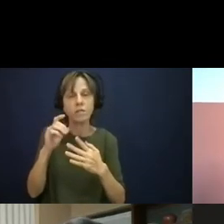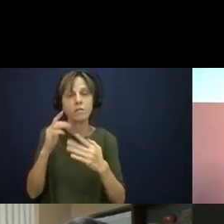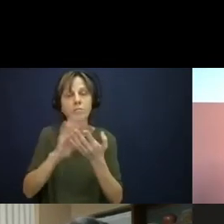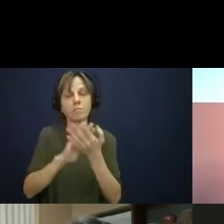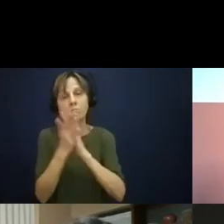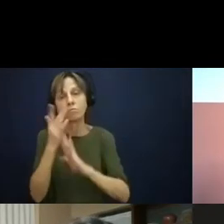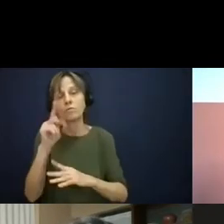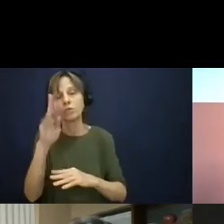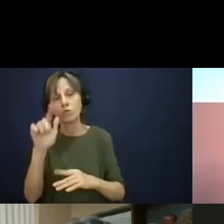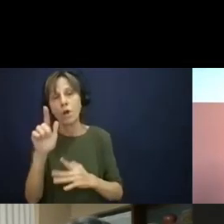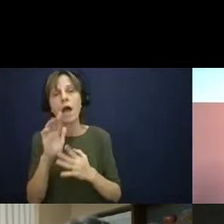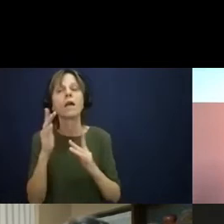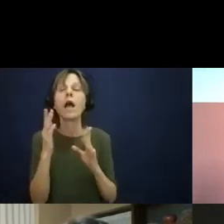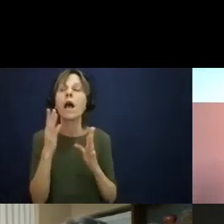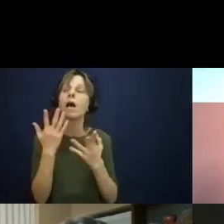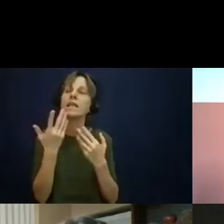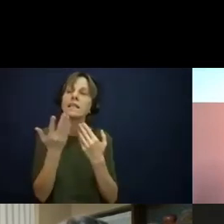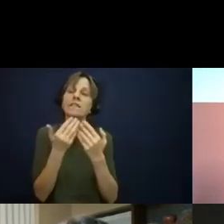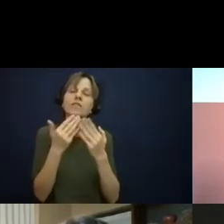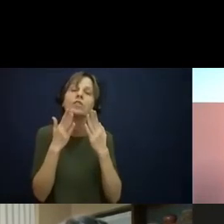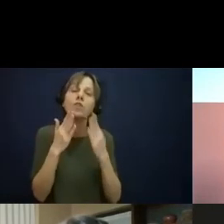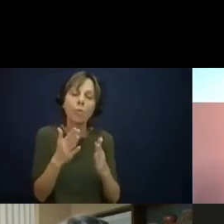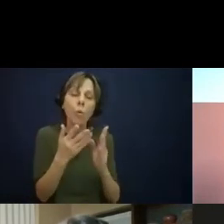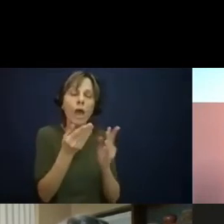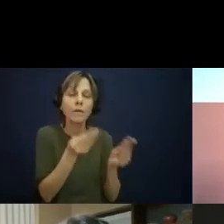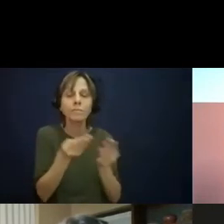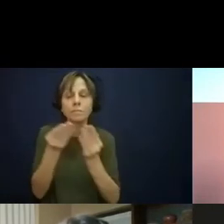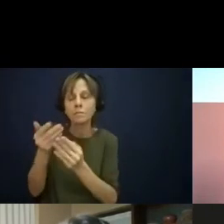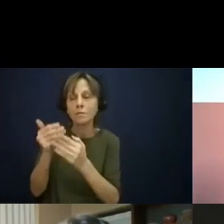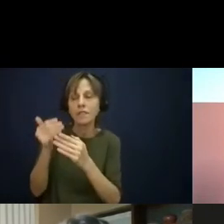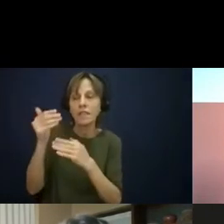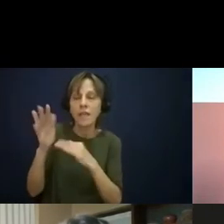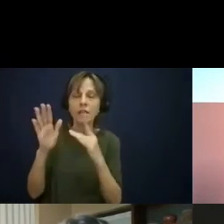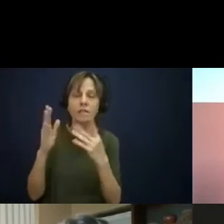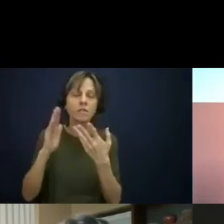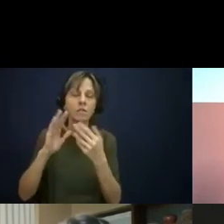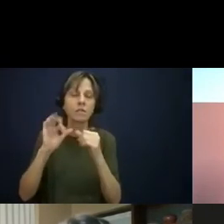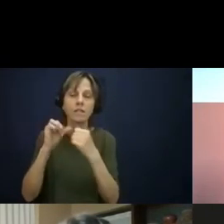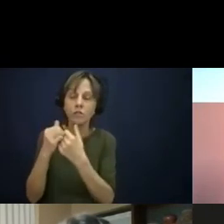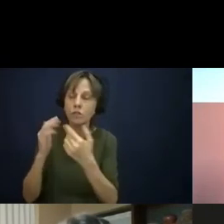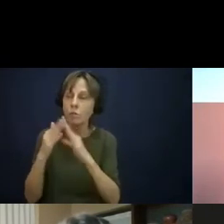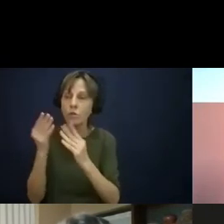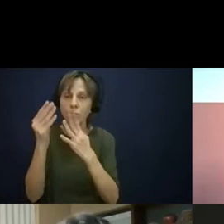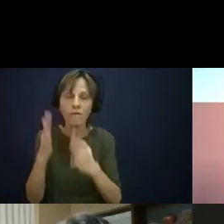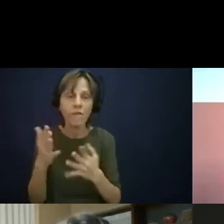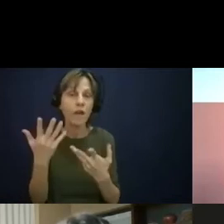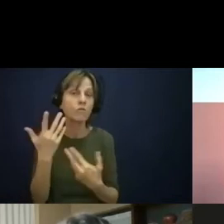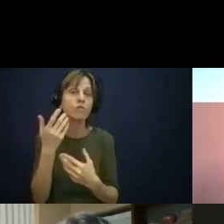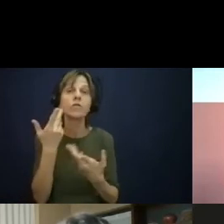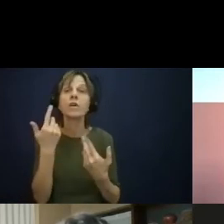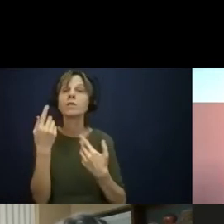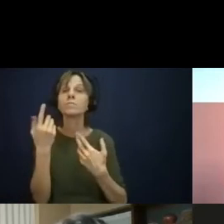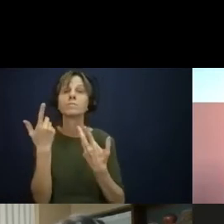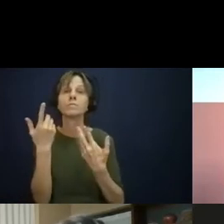community providers, case management and resource navigation in the community, including mental health treatment and filling